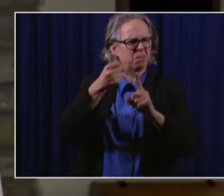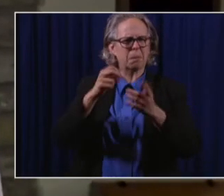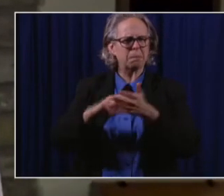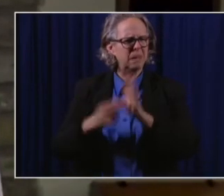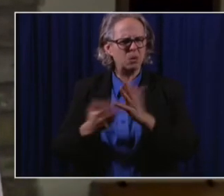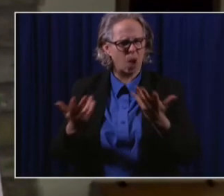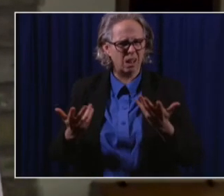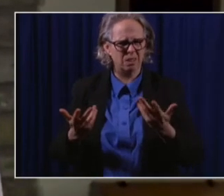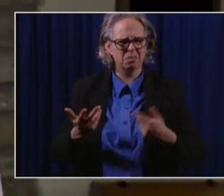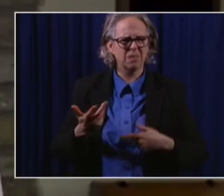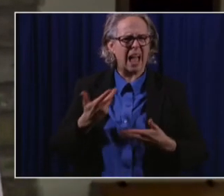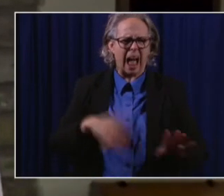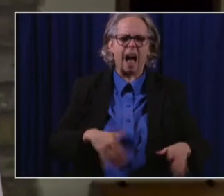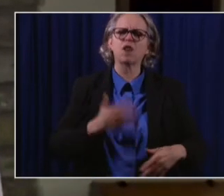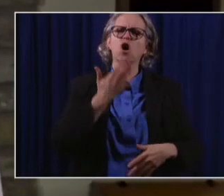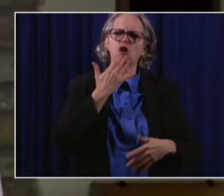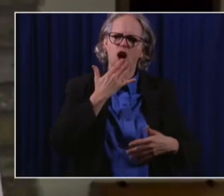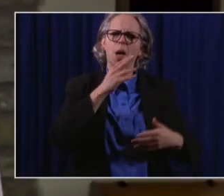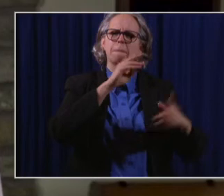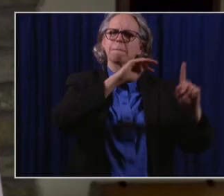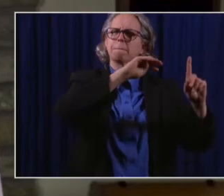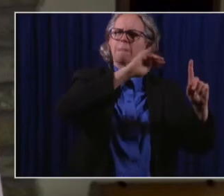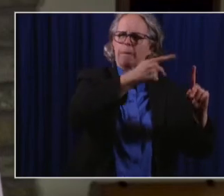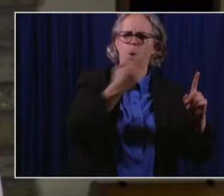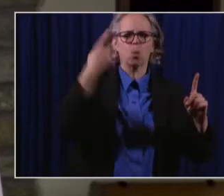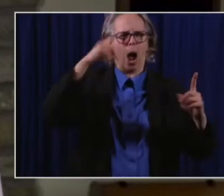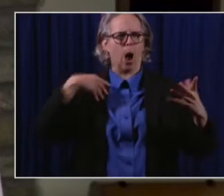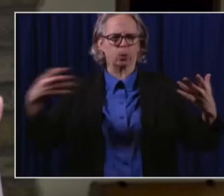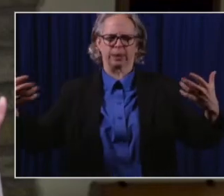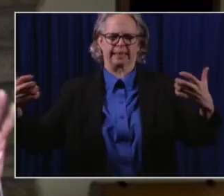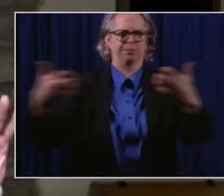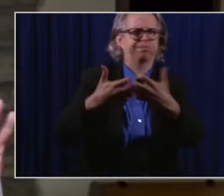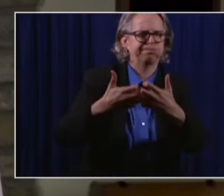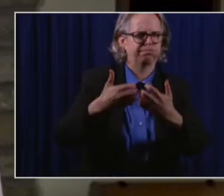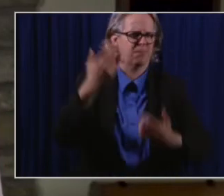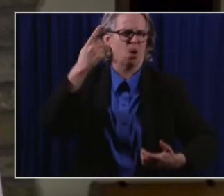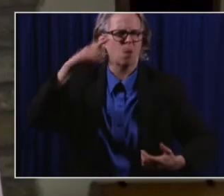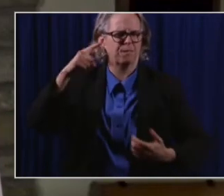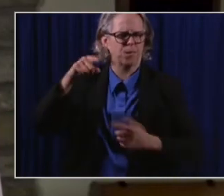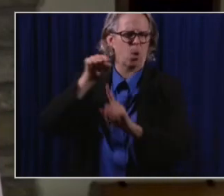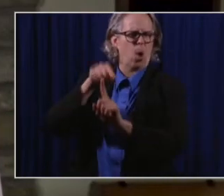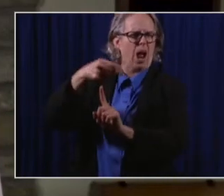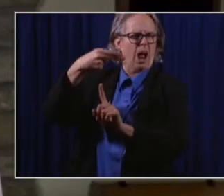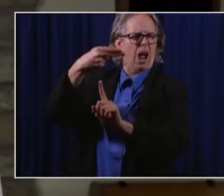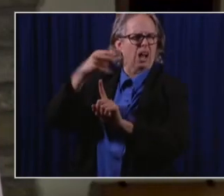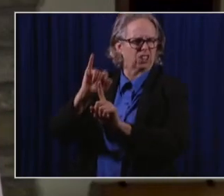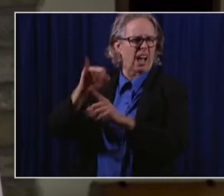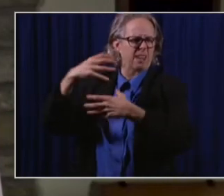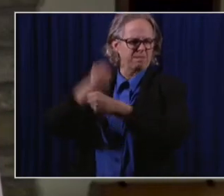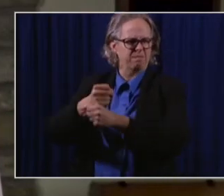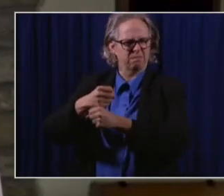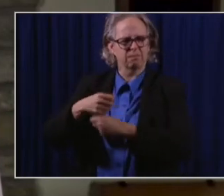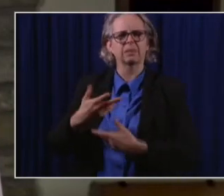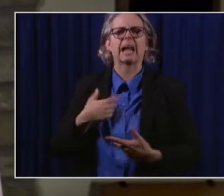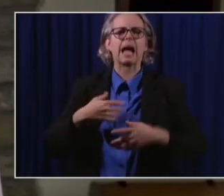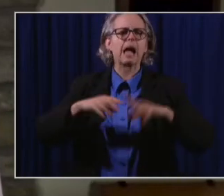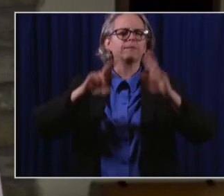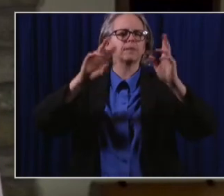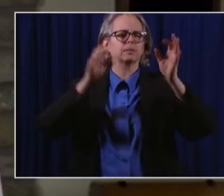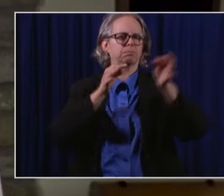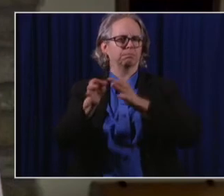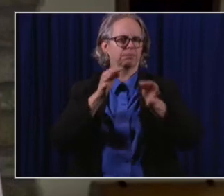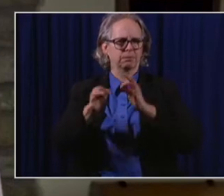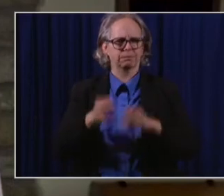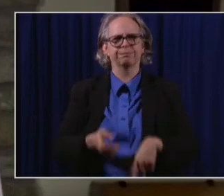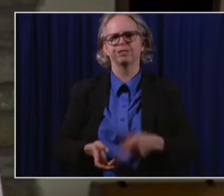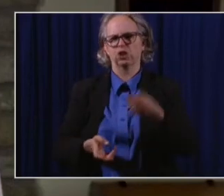alert system. The two figures, the alert system, the color code, the color maps, as well as the list of